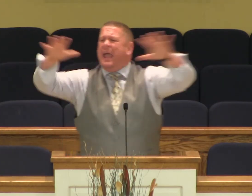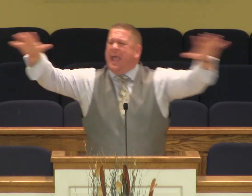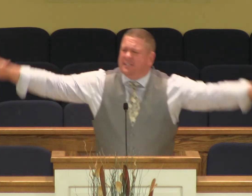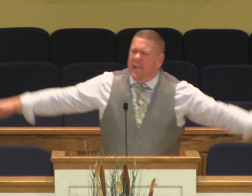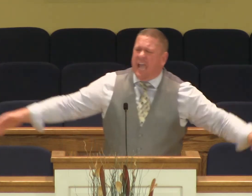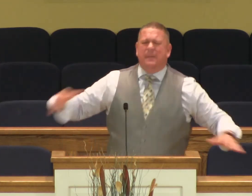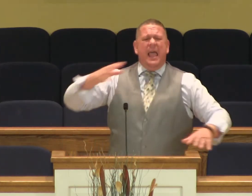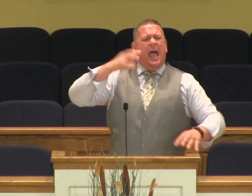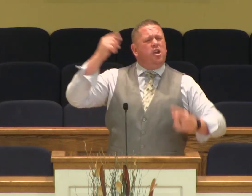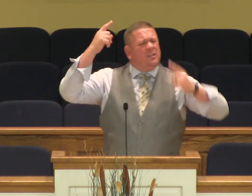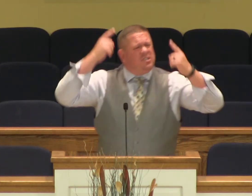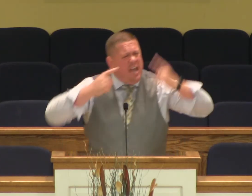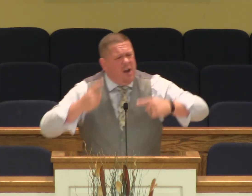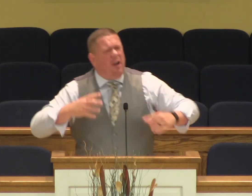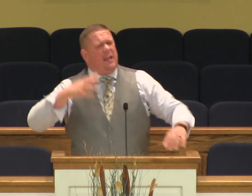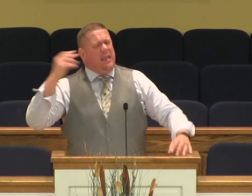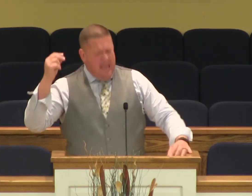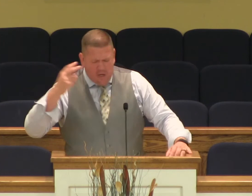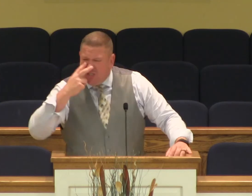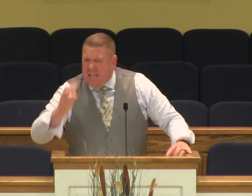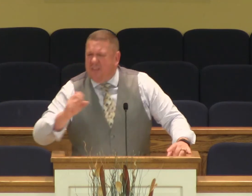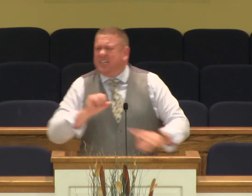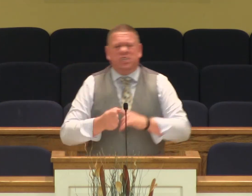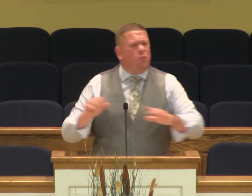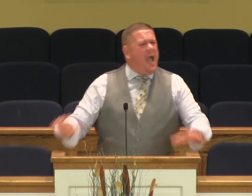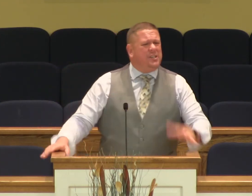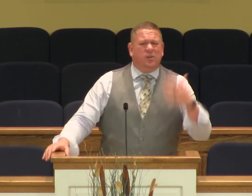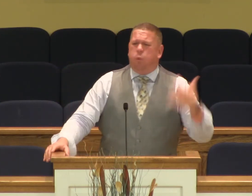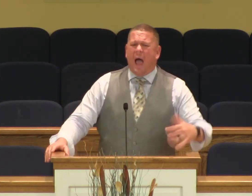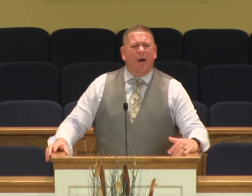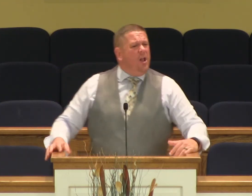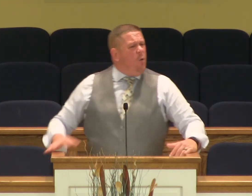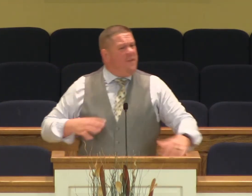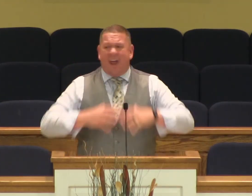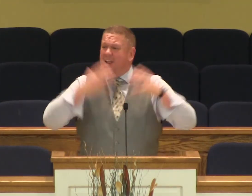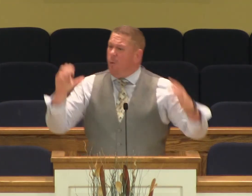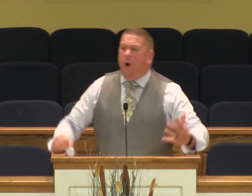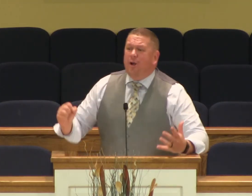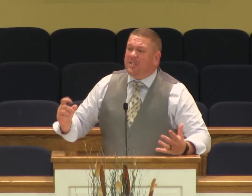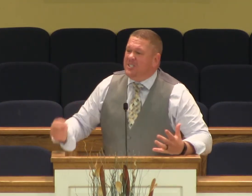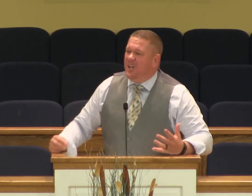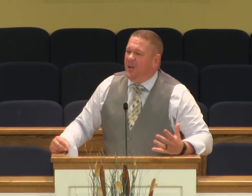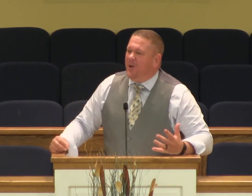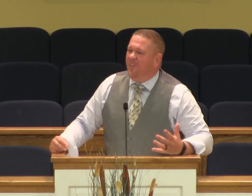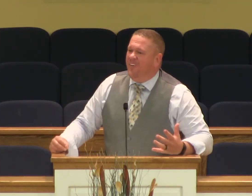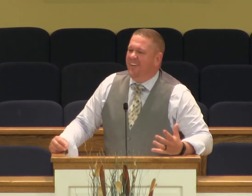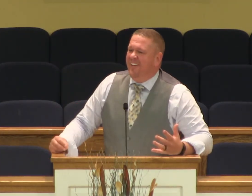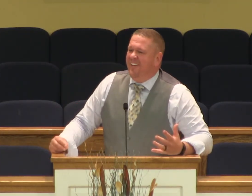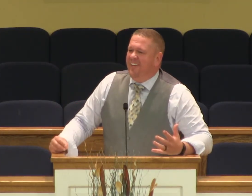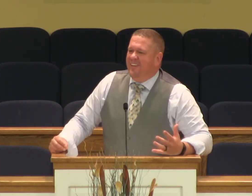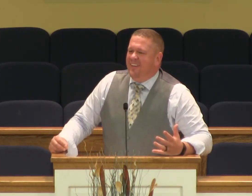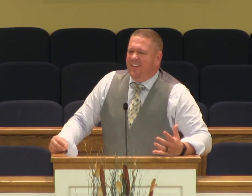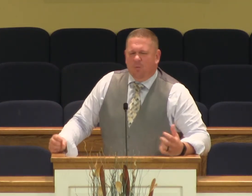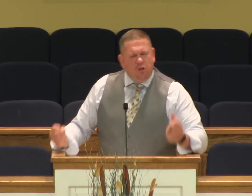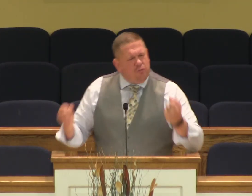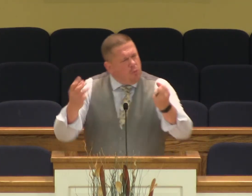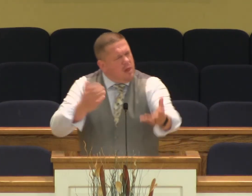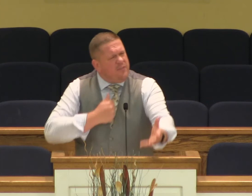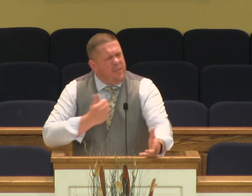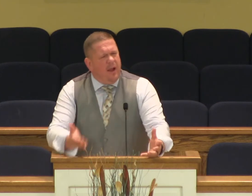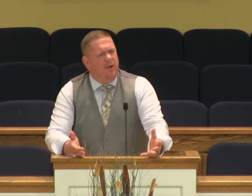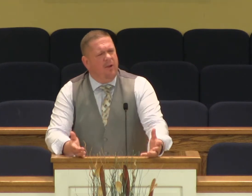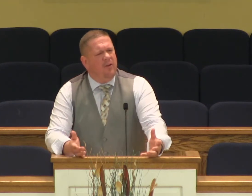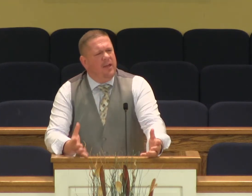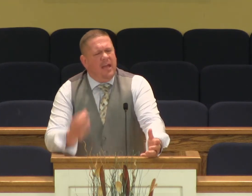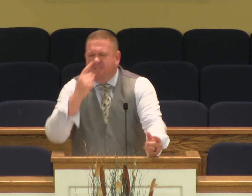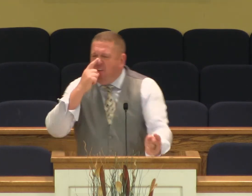the landscape and you consider it and you see the situation, wow, we've got a lot of work to do. And when you throw love